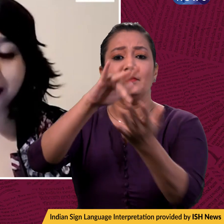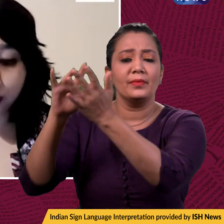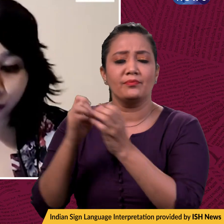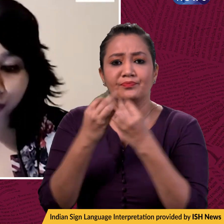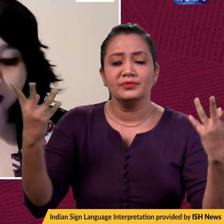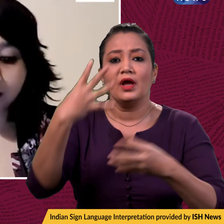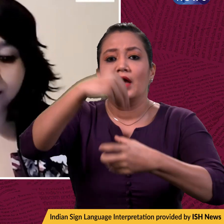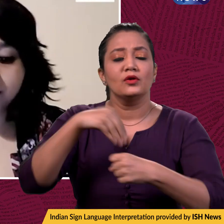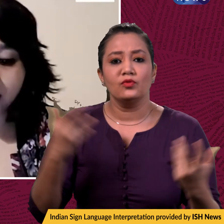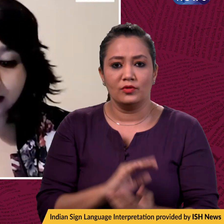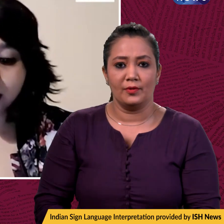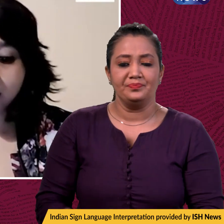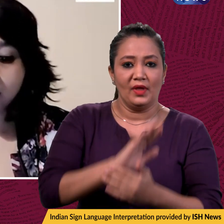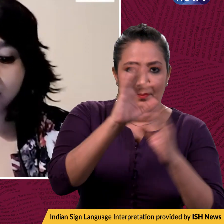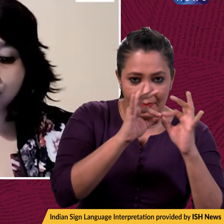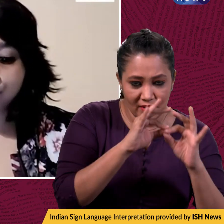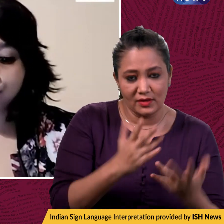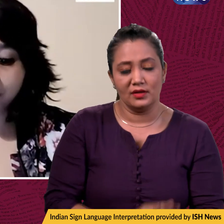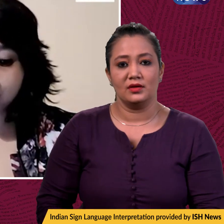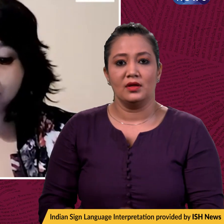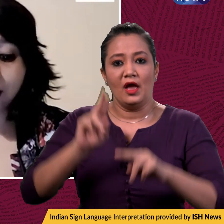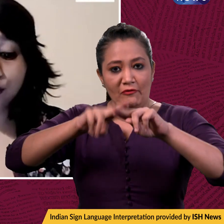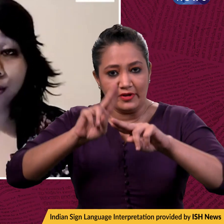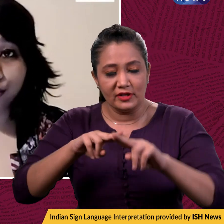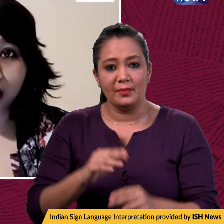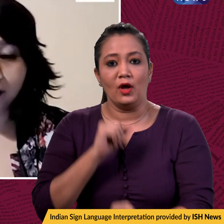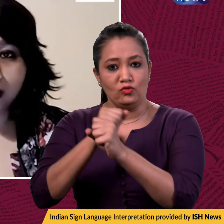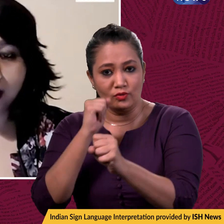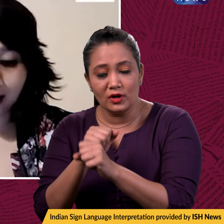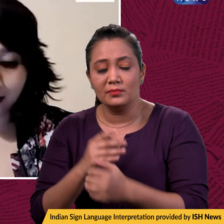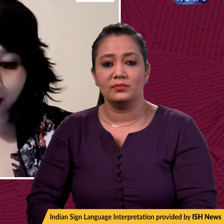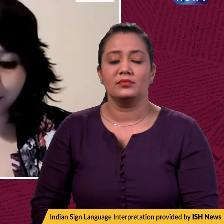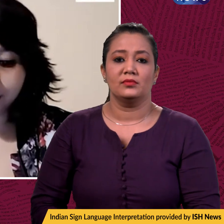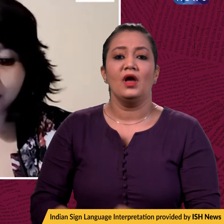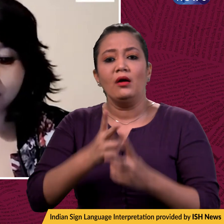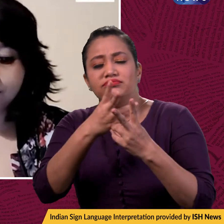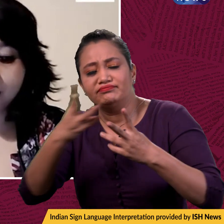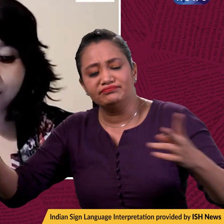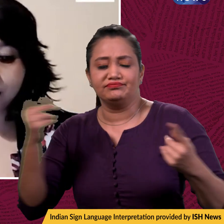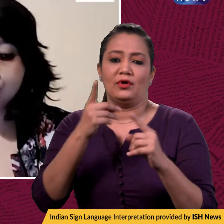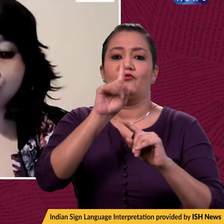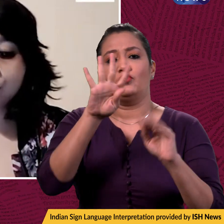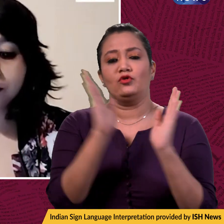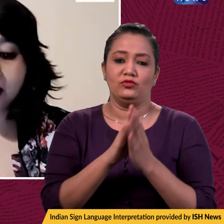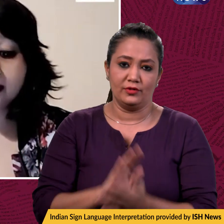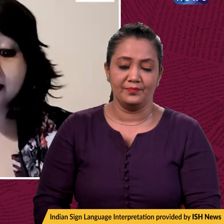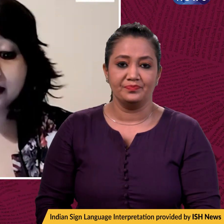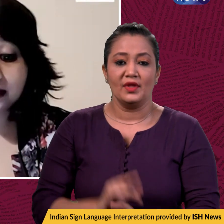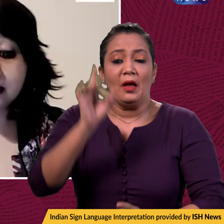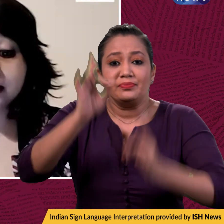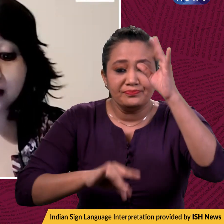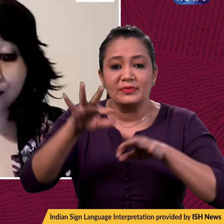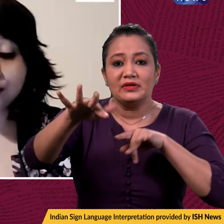banned include Bhiwani, Faridabad, Gurugram, and others. Now, firecrackers will also be banned